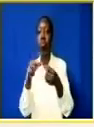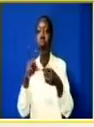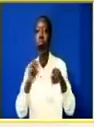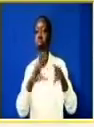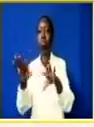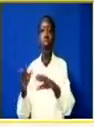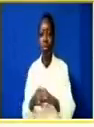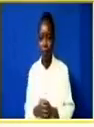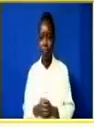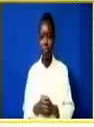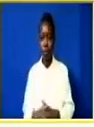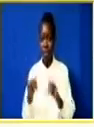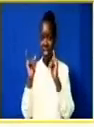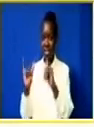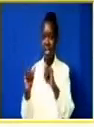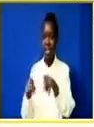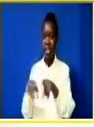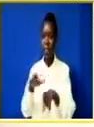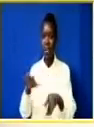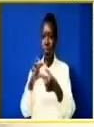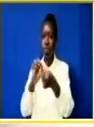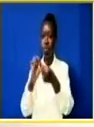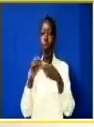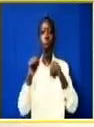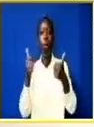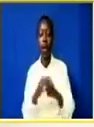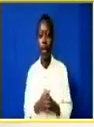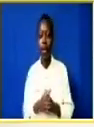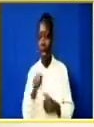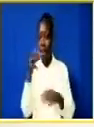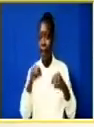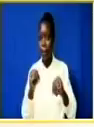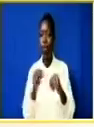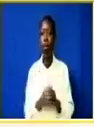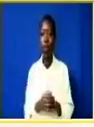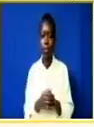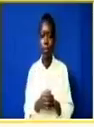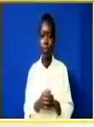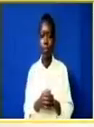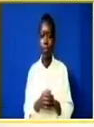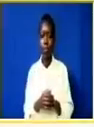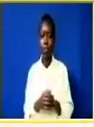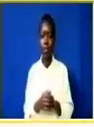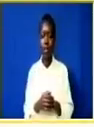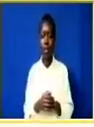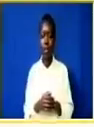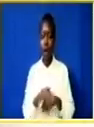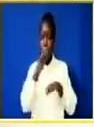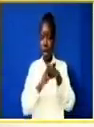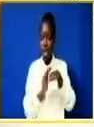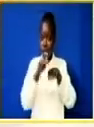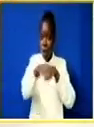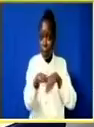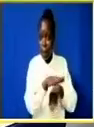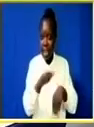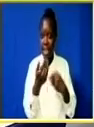Mm. So that's another method as well. Yeah. Sweet, when we're talking about the slopy areas. Mm. We have the terrace. Mm-hmm. On this side of